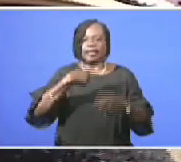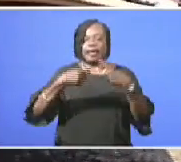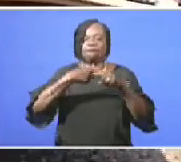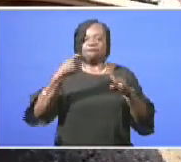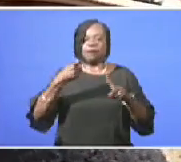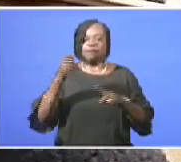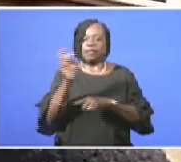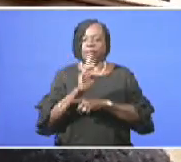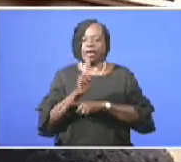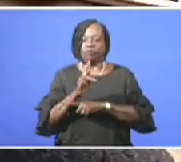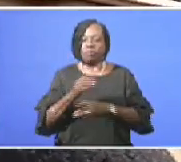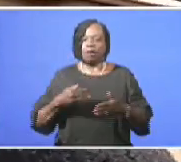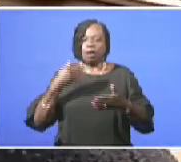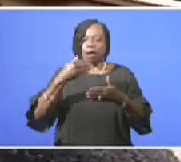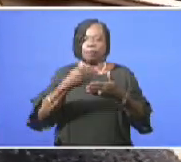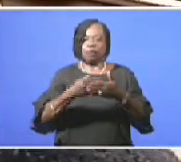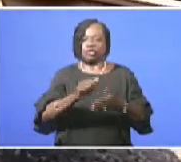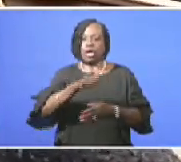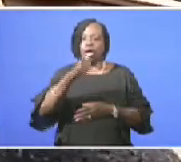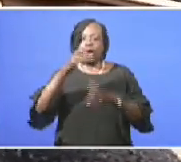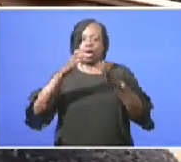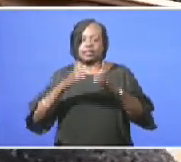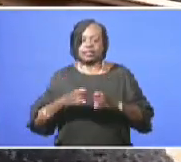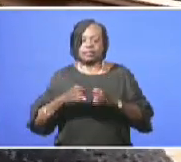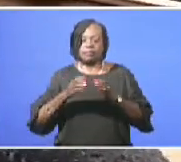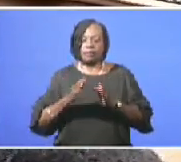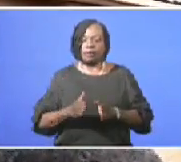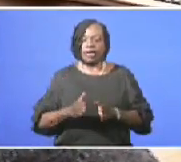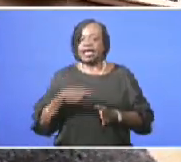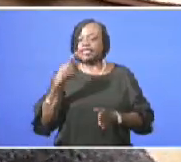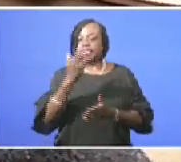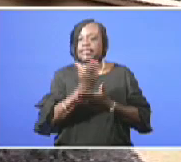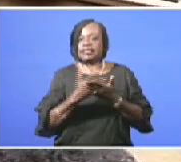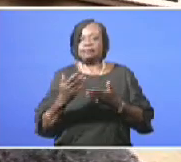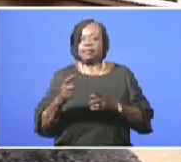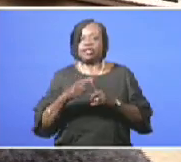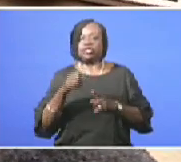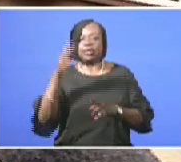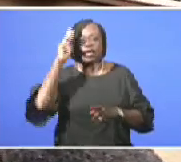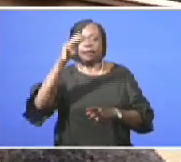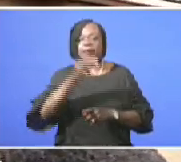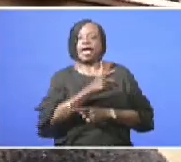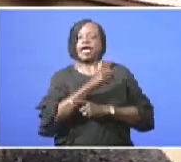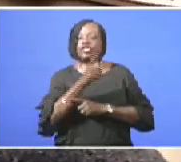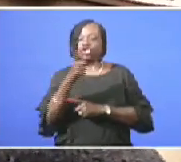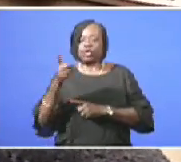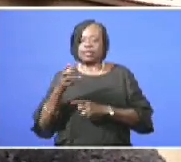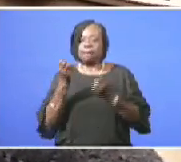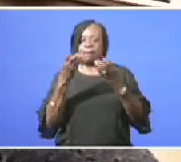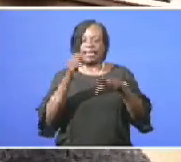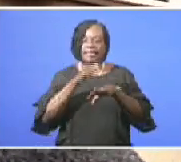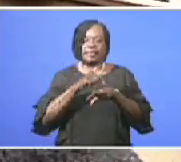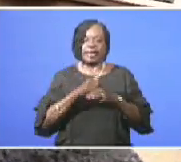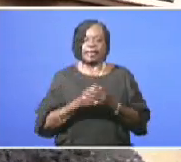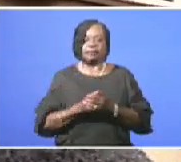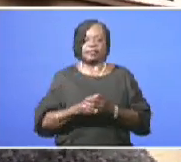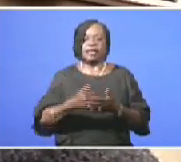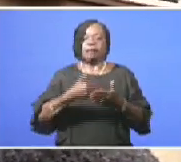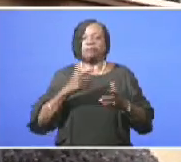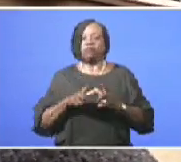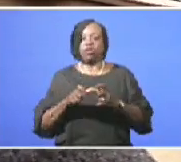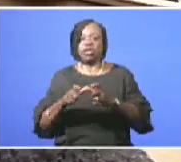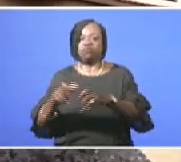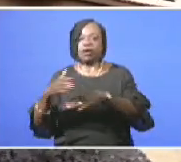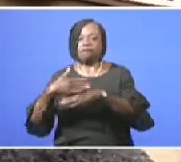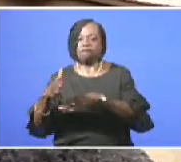restroom, approached a customer, said something to him, and shot him multiple times before he ran from